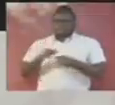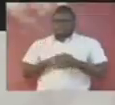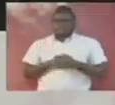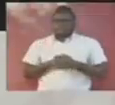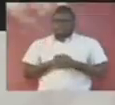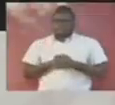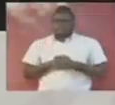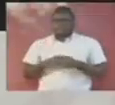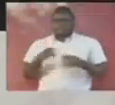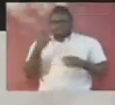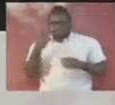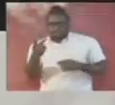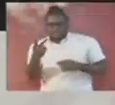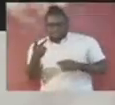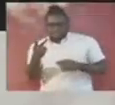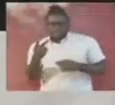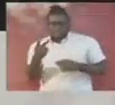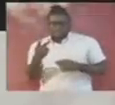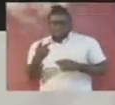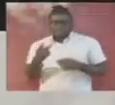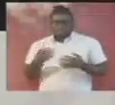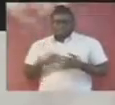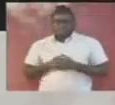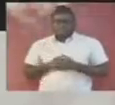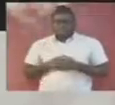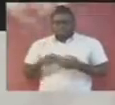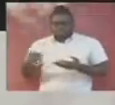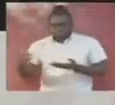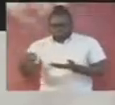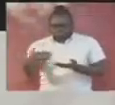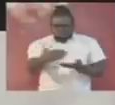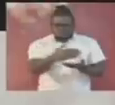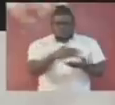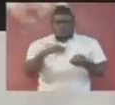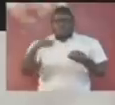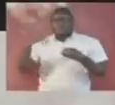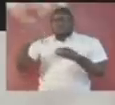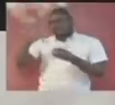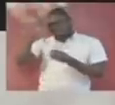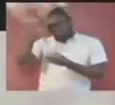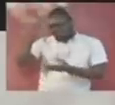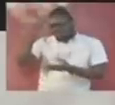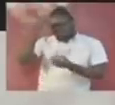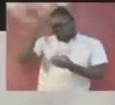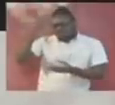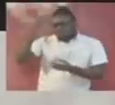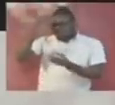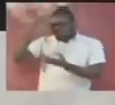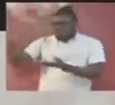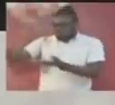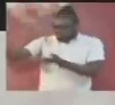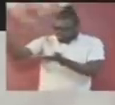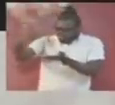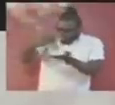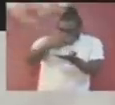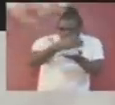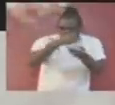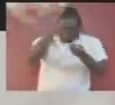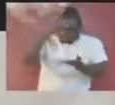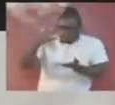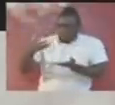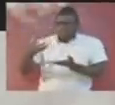they have shown is that for the individuals who have received both doses of the